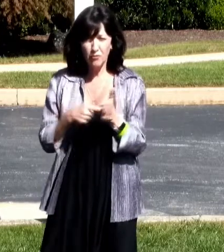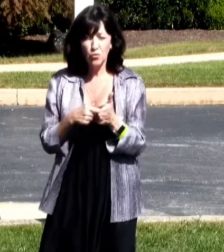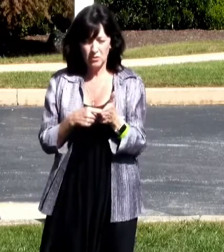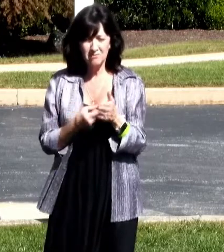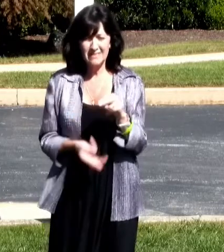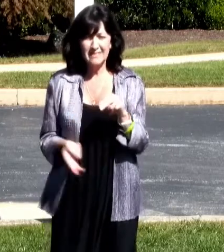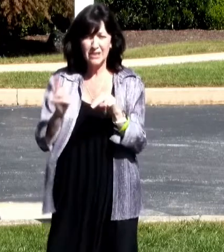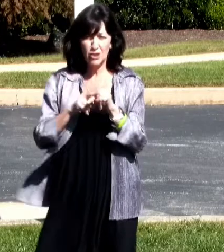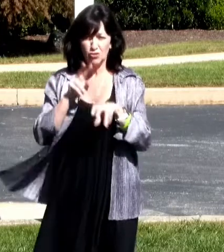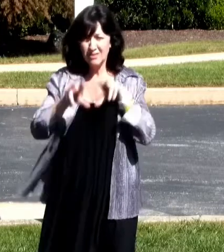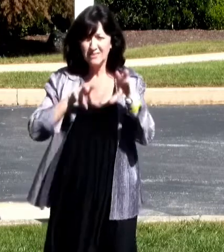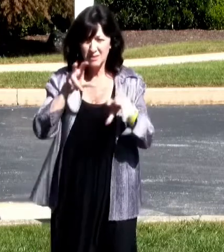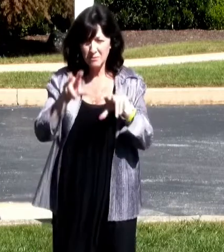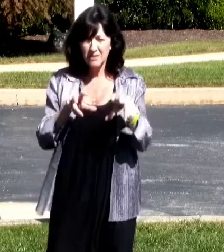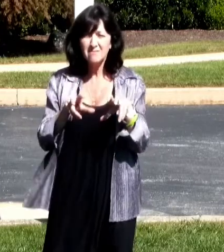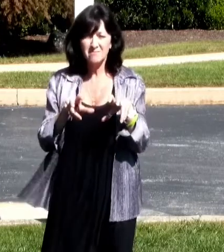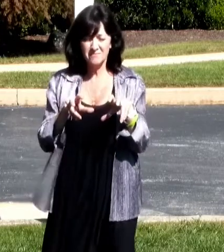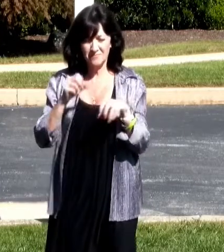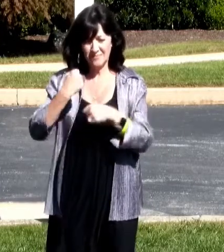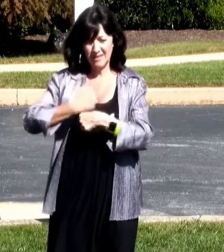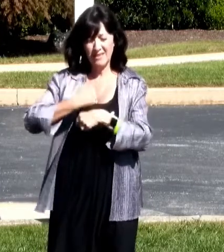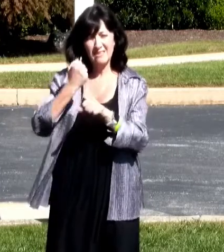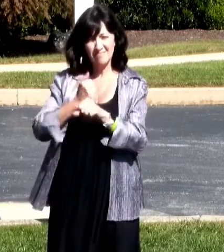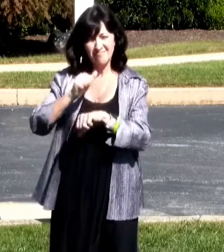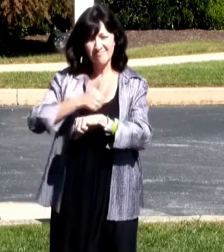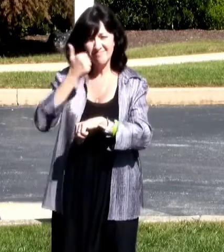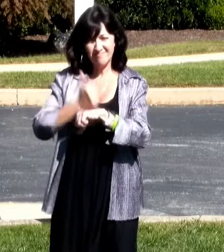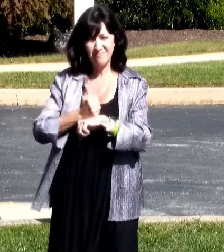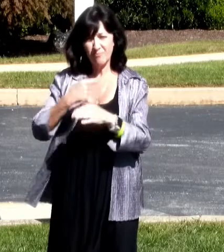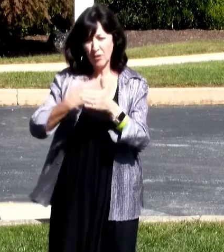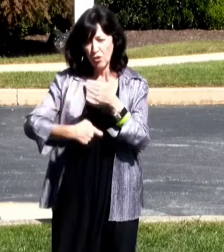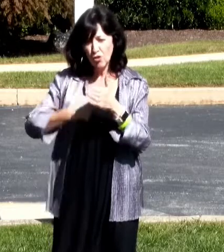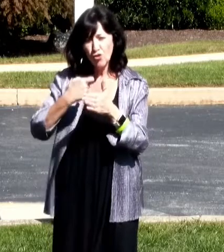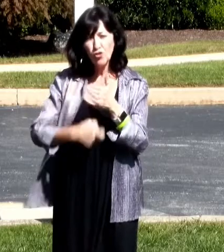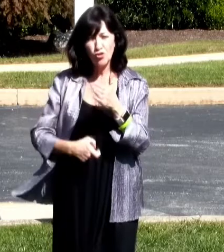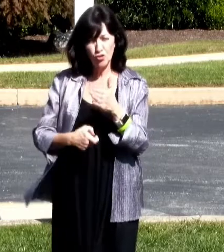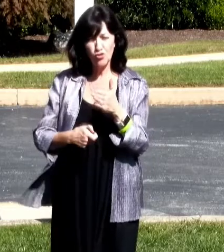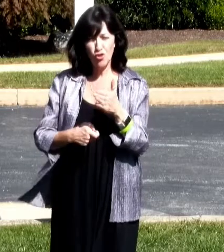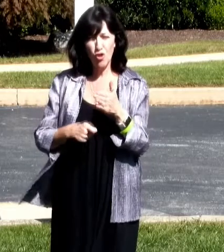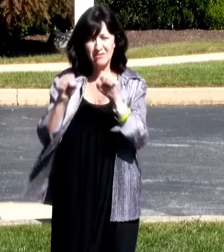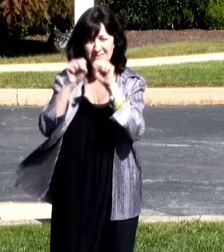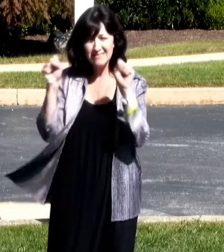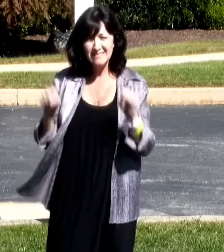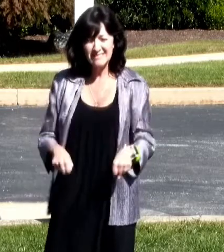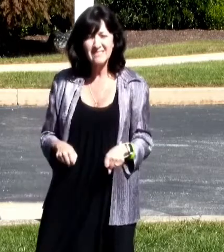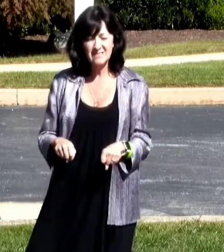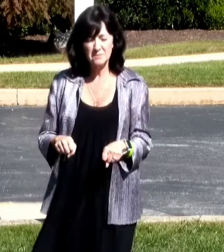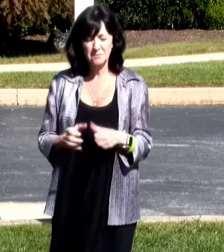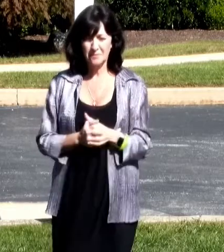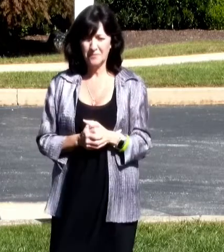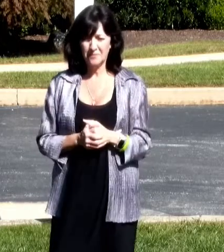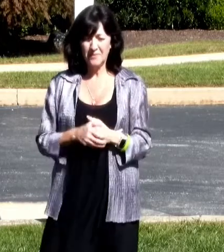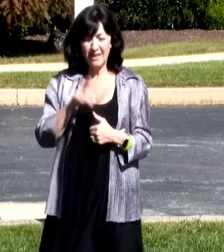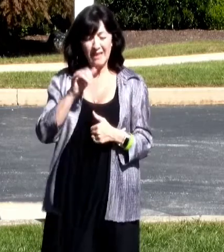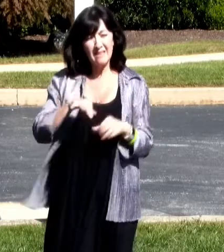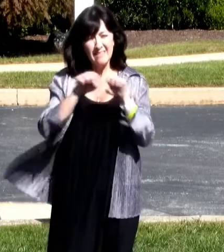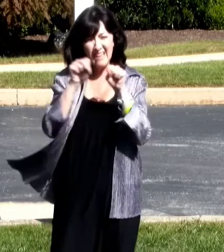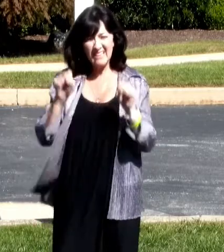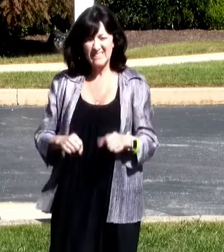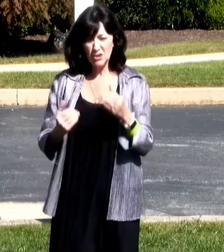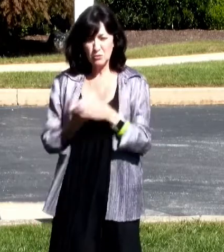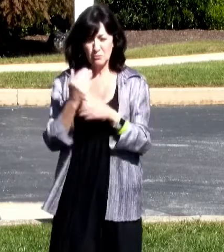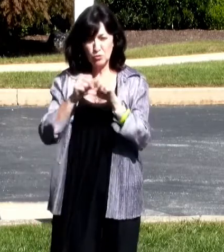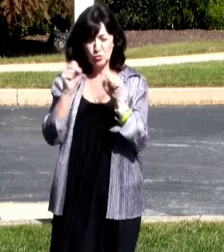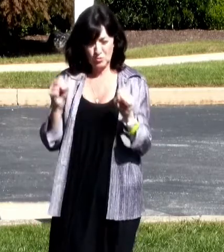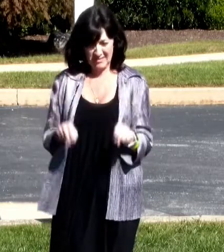investment, creating cost containment mechanisms, and expanding alternative payment model adoption, which will ensure that the investments made in